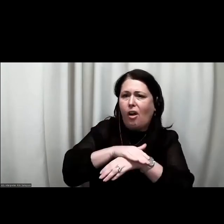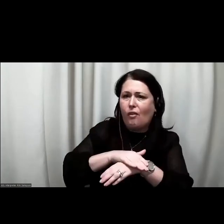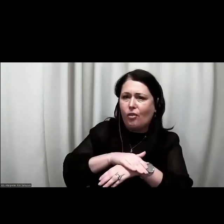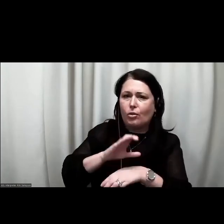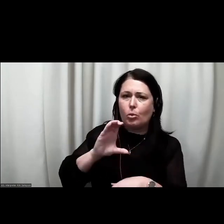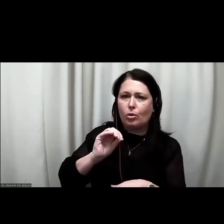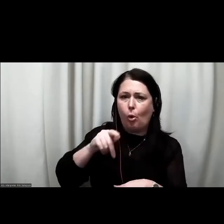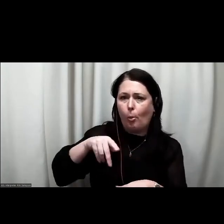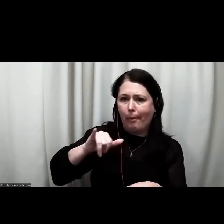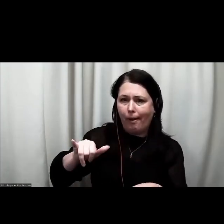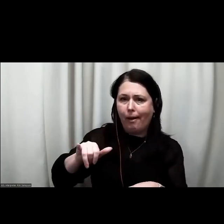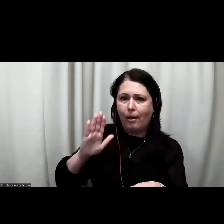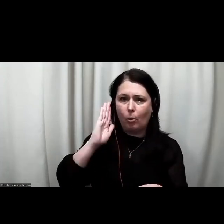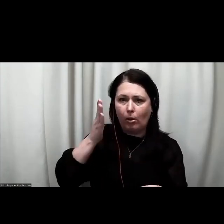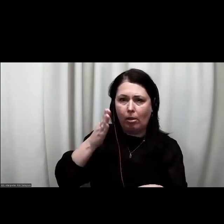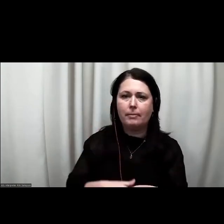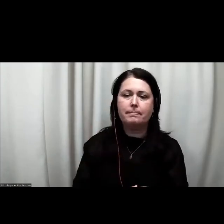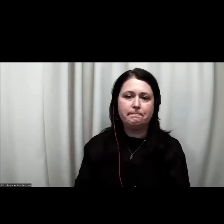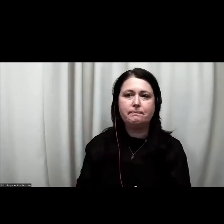copay.